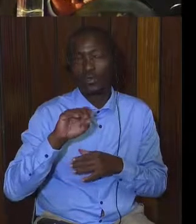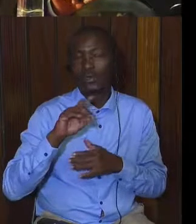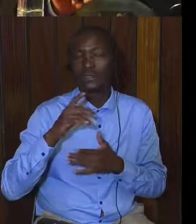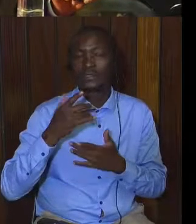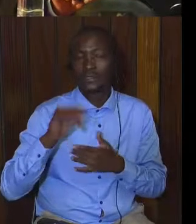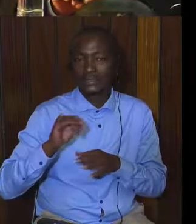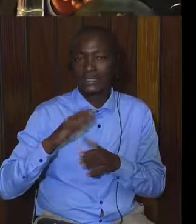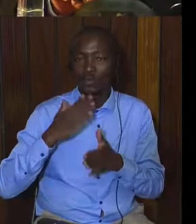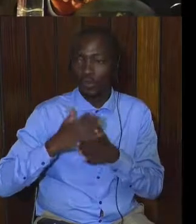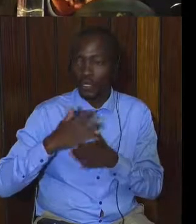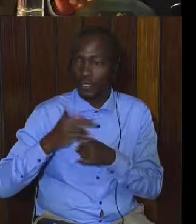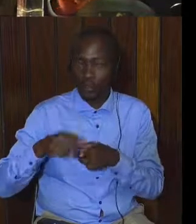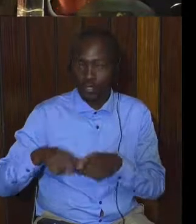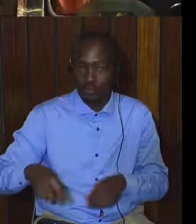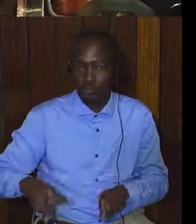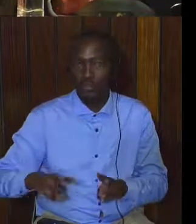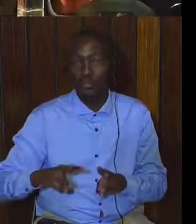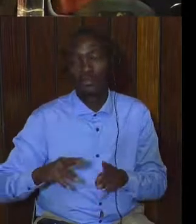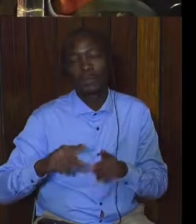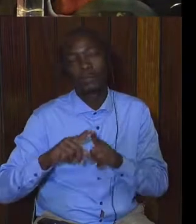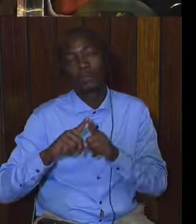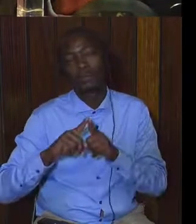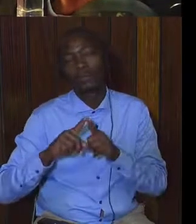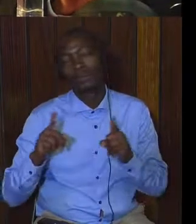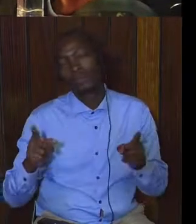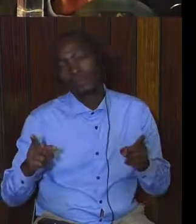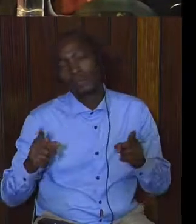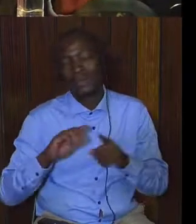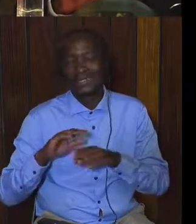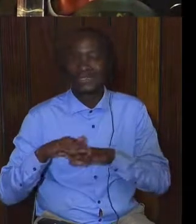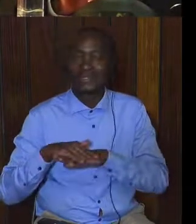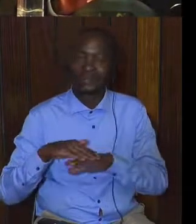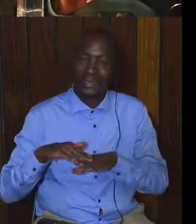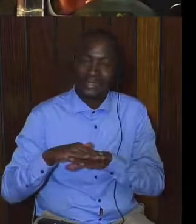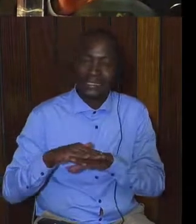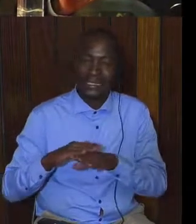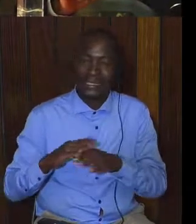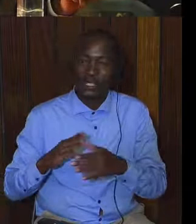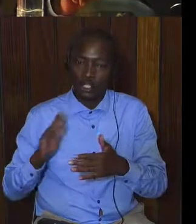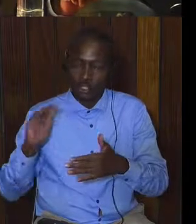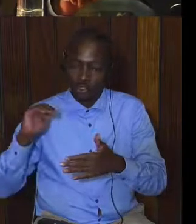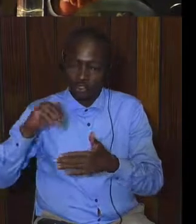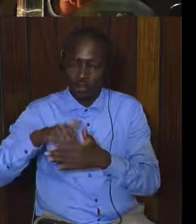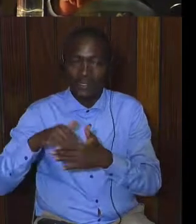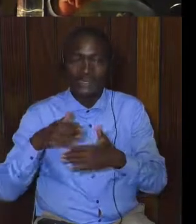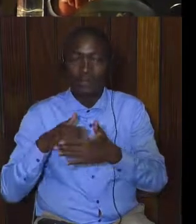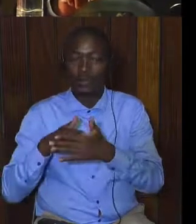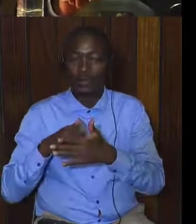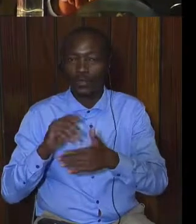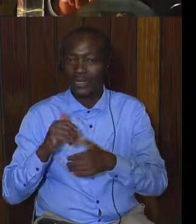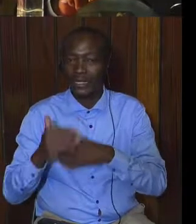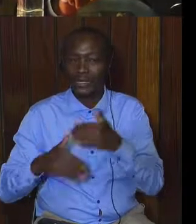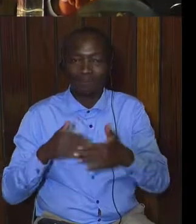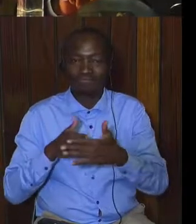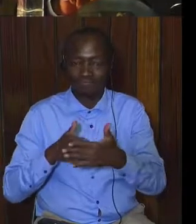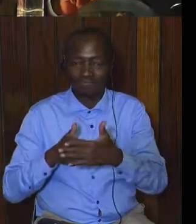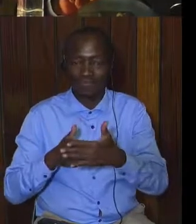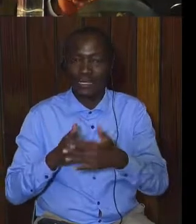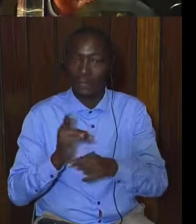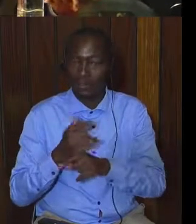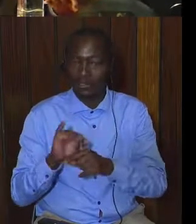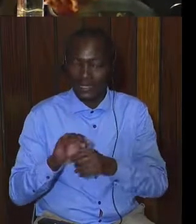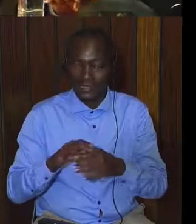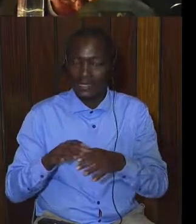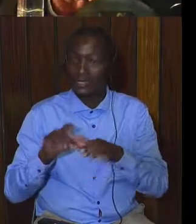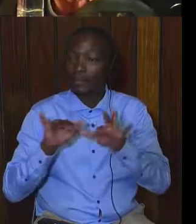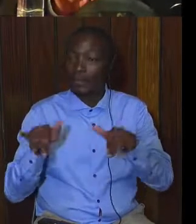the road, but they are basically heading towards a point where they cannot proceed anymore because there's still